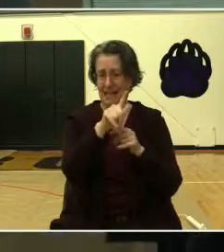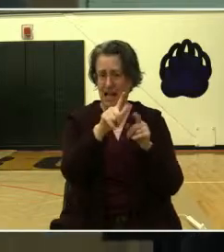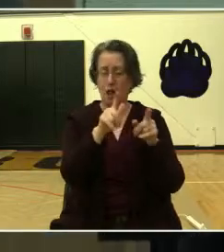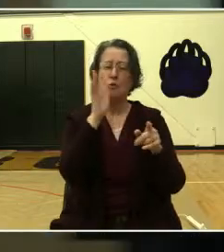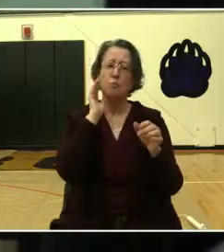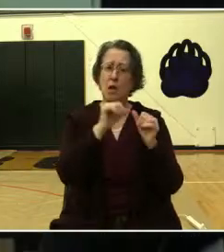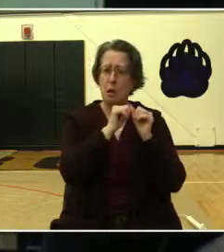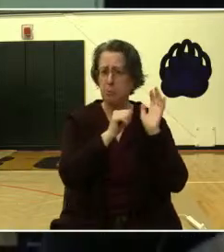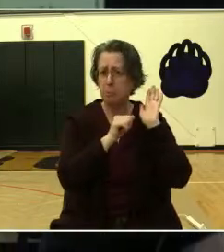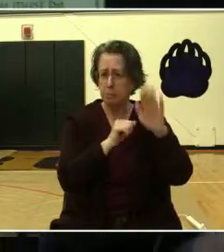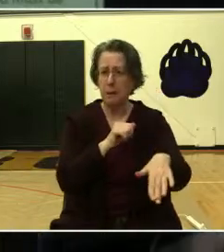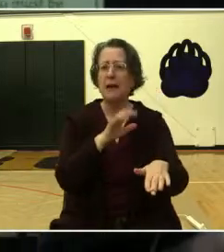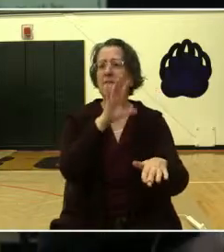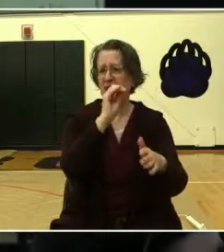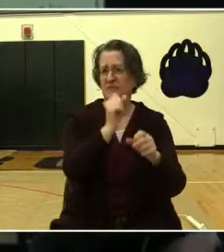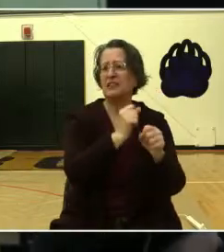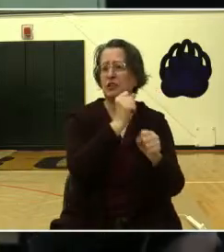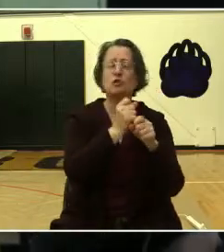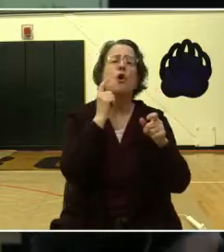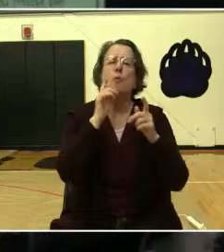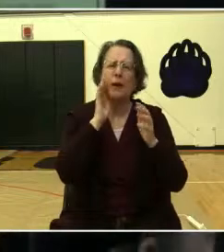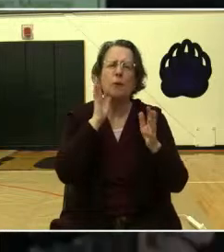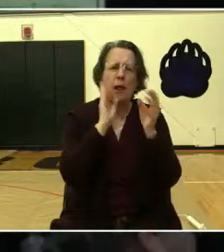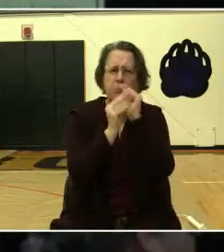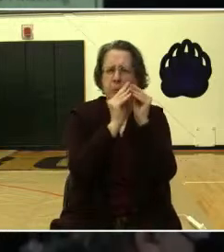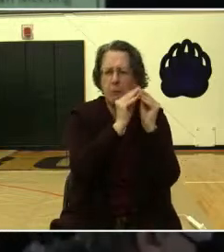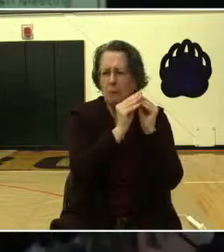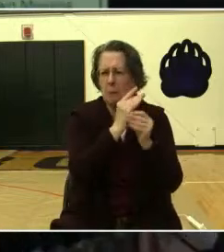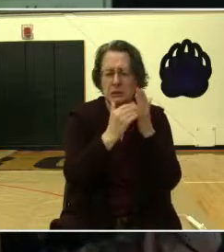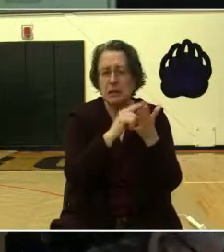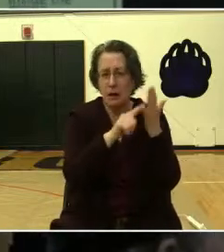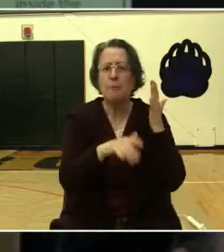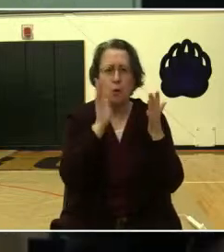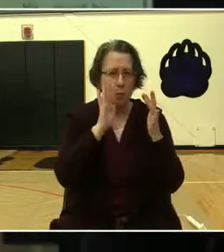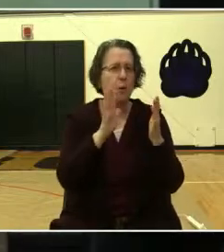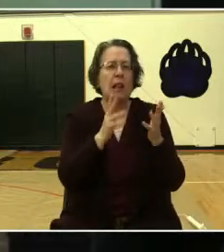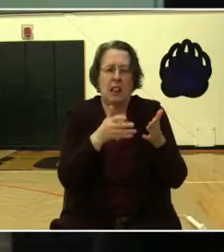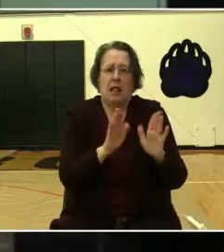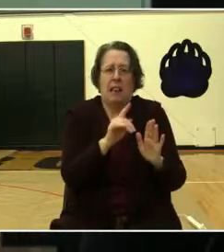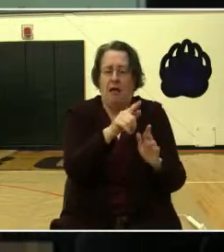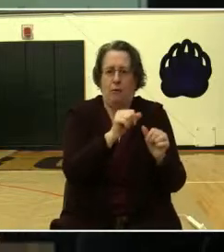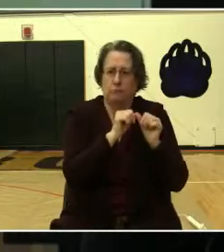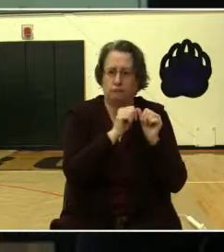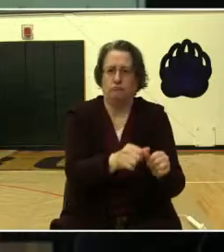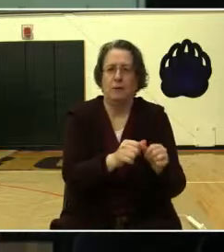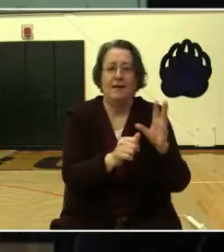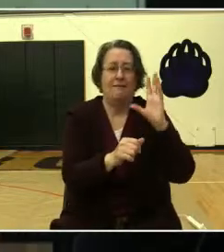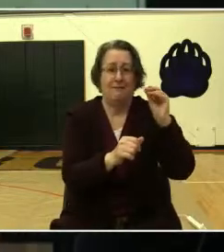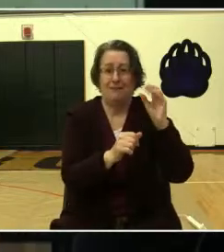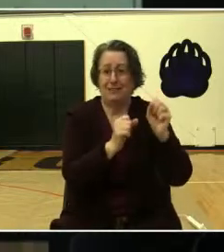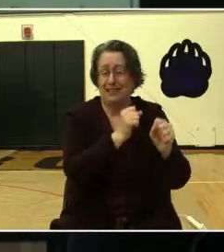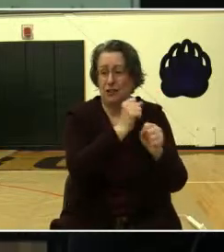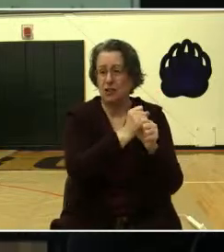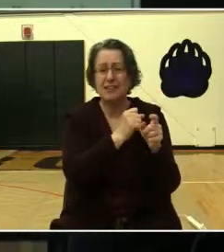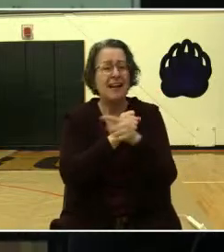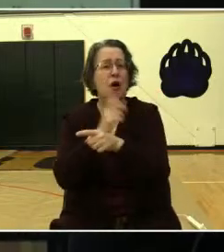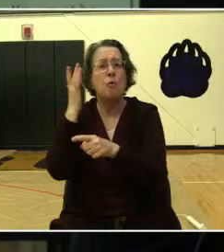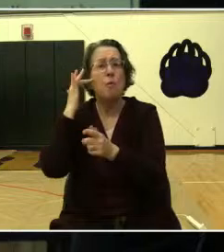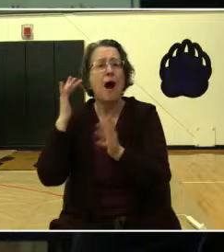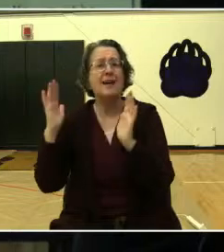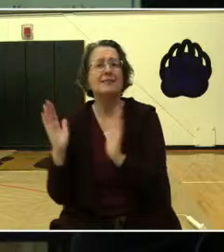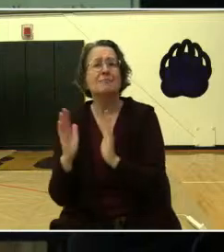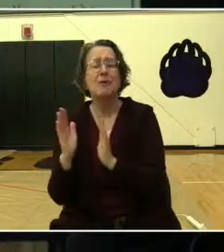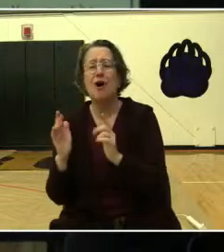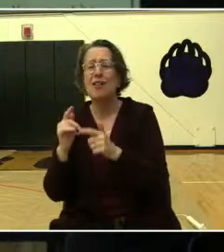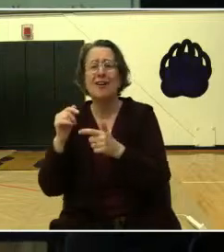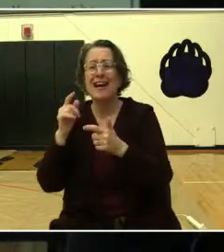lifespan to that tank um the reason that this one's as small as it is really is just space uh we looked at options for temporary